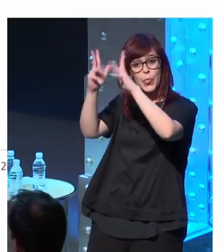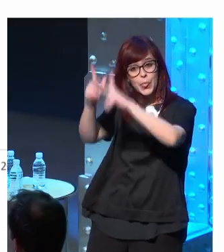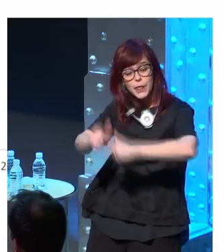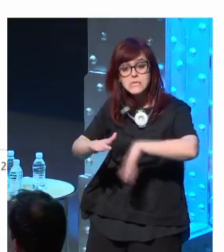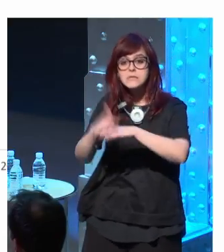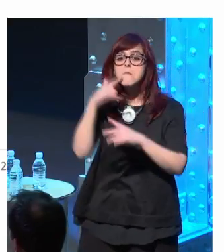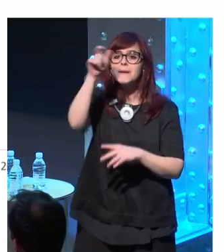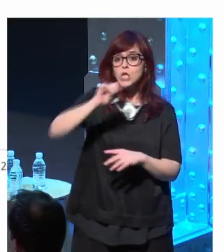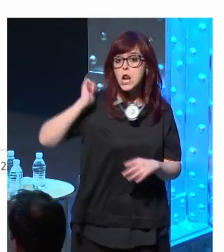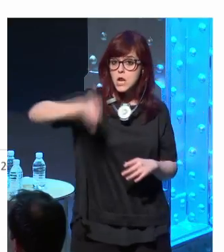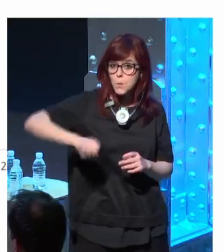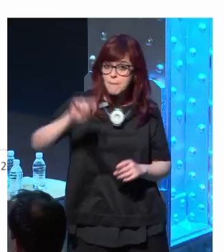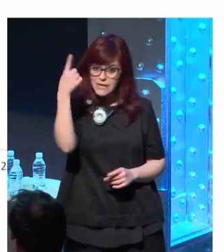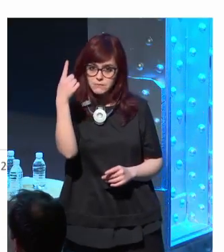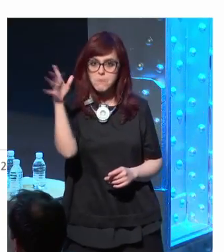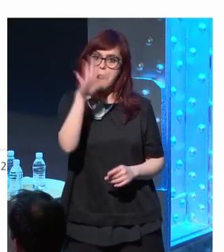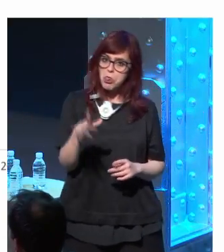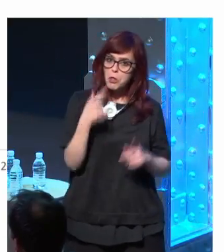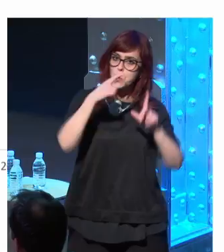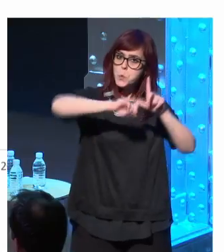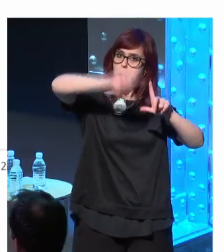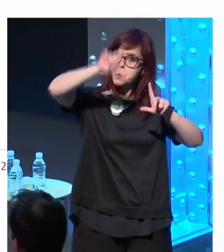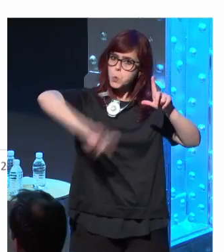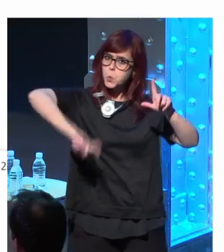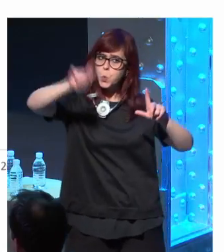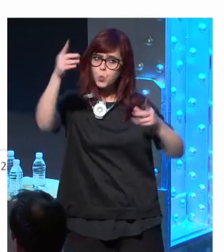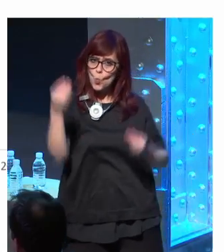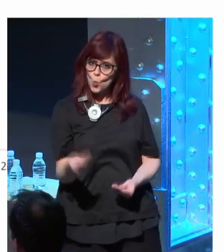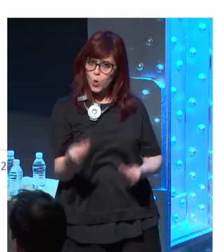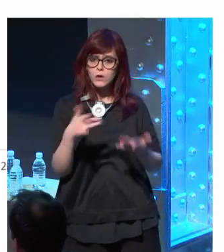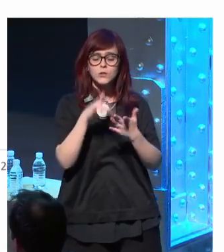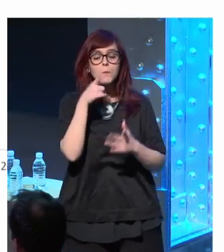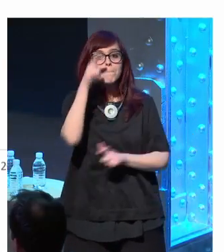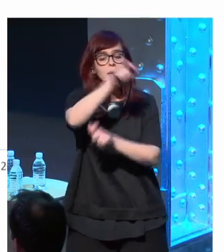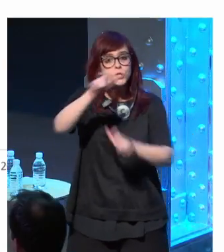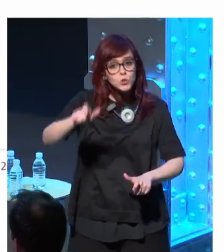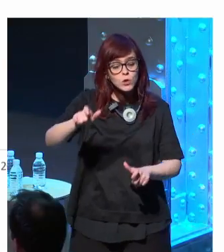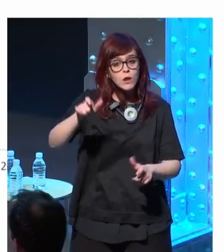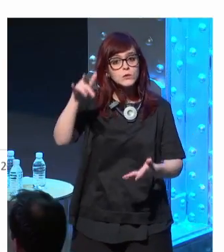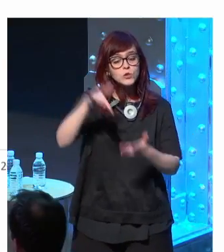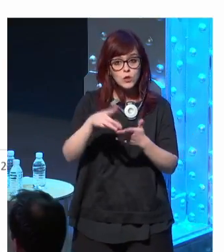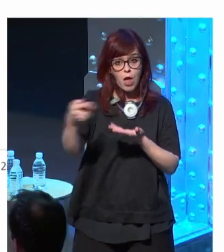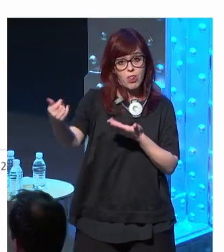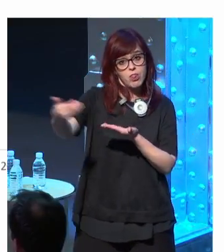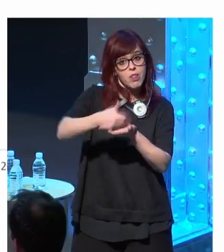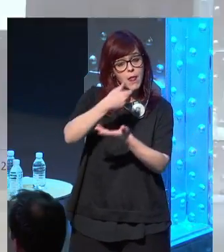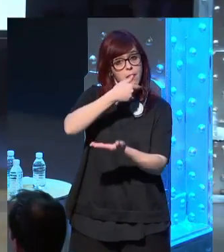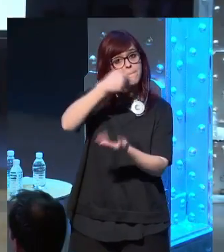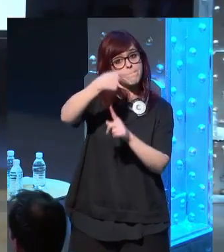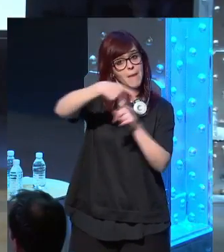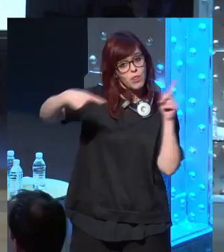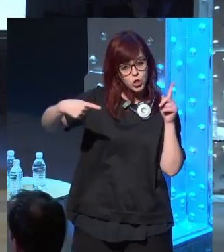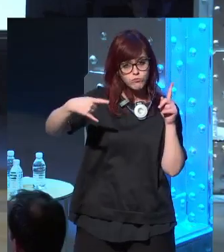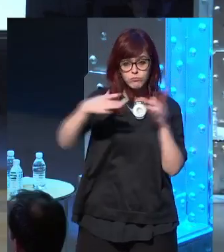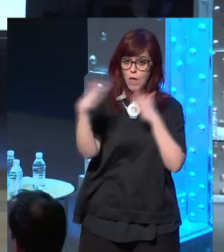richer, things look fine. People increased their average income of 33% in that